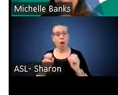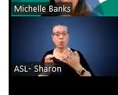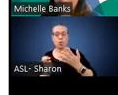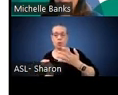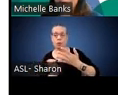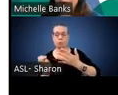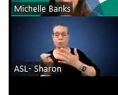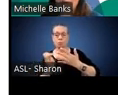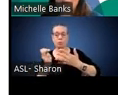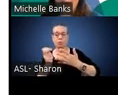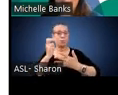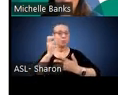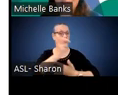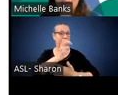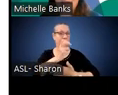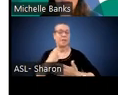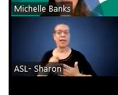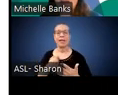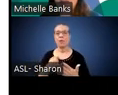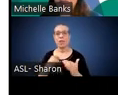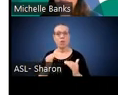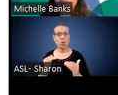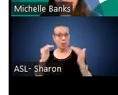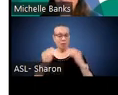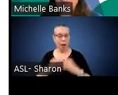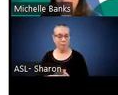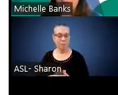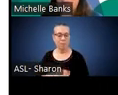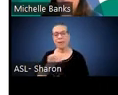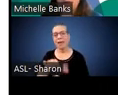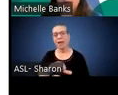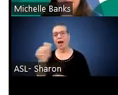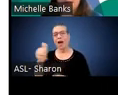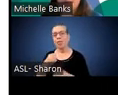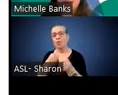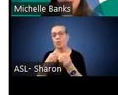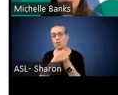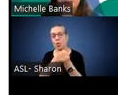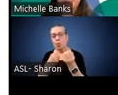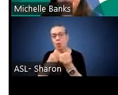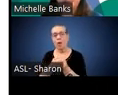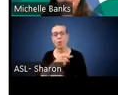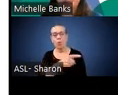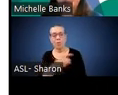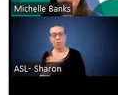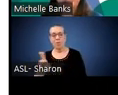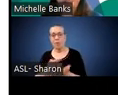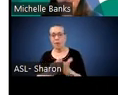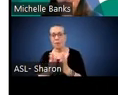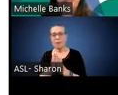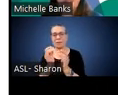and identify those career ladders, and other supports to promote independence.